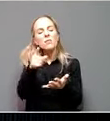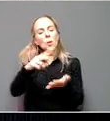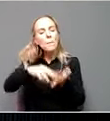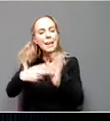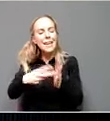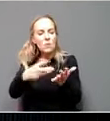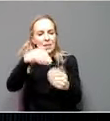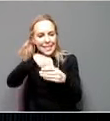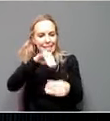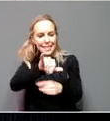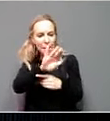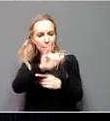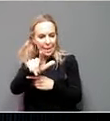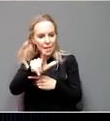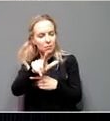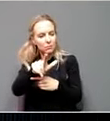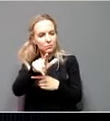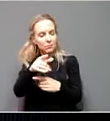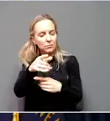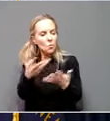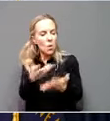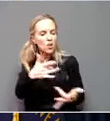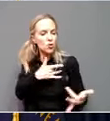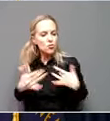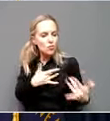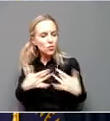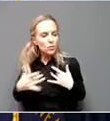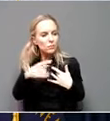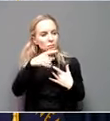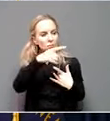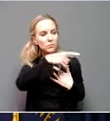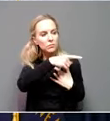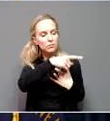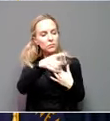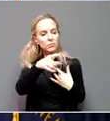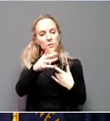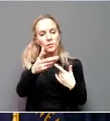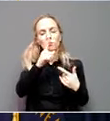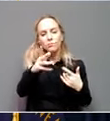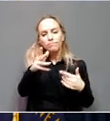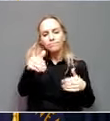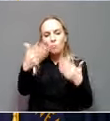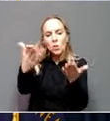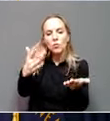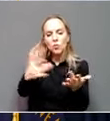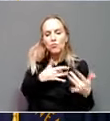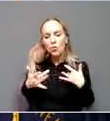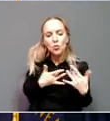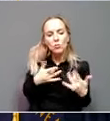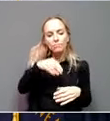you share some of the concerns about the bill that have been raised by Senators Manchin and Sinema? Thank you so much.